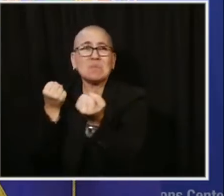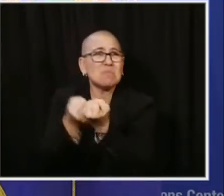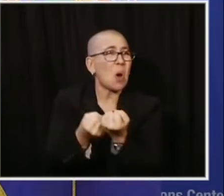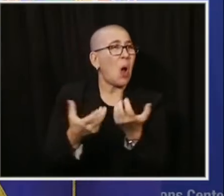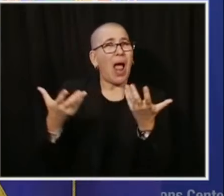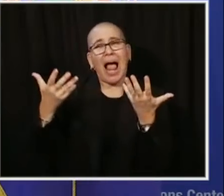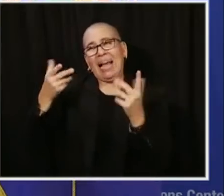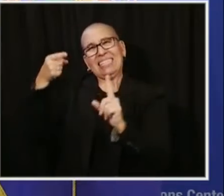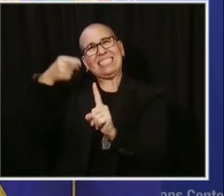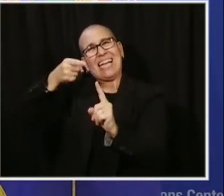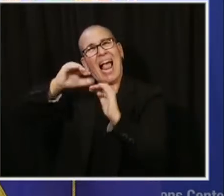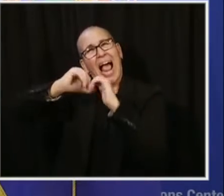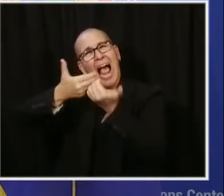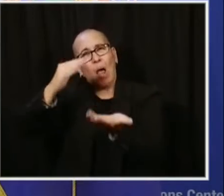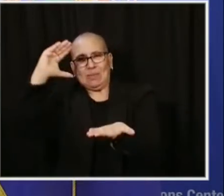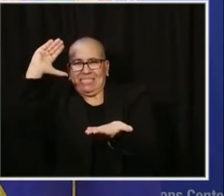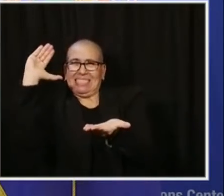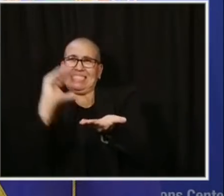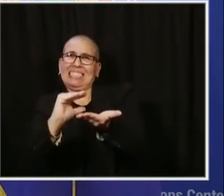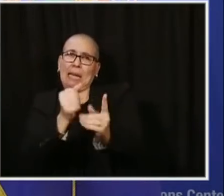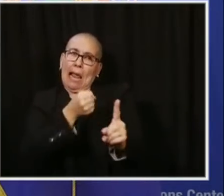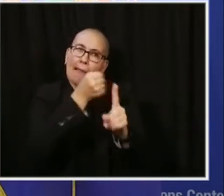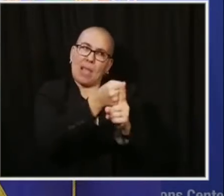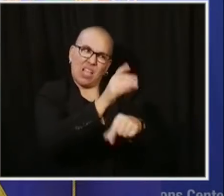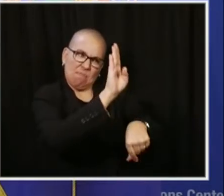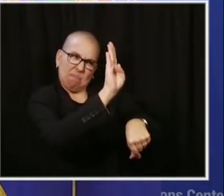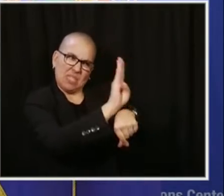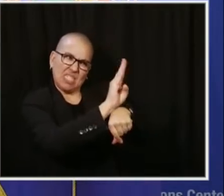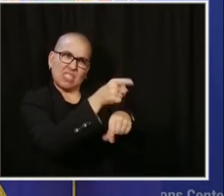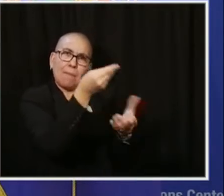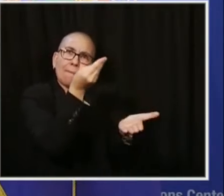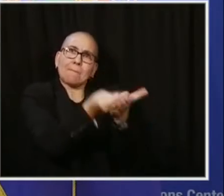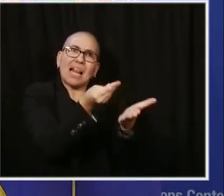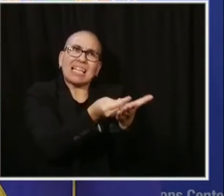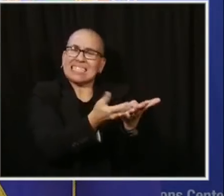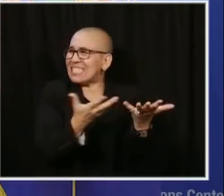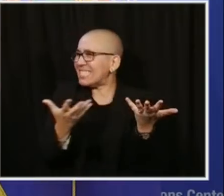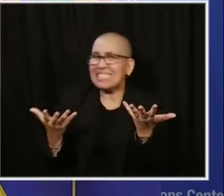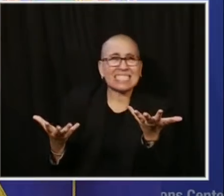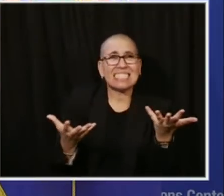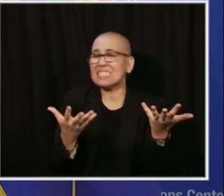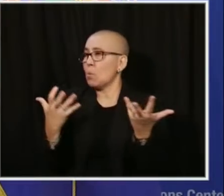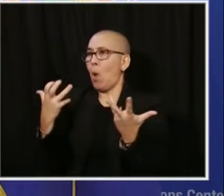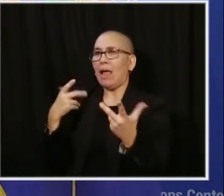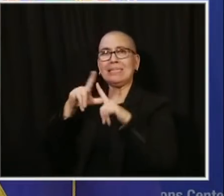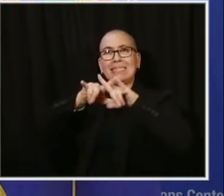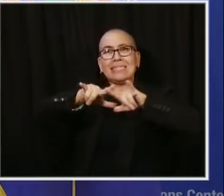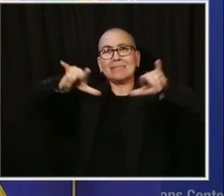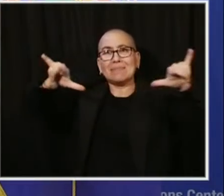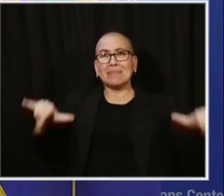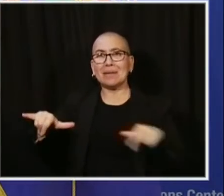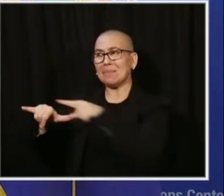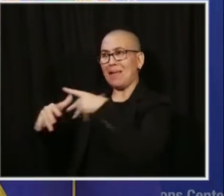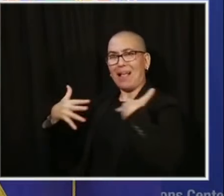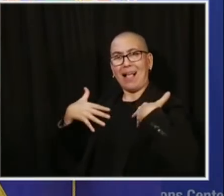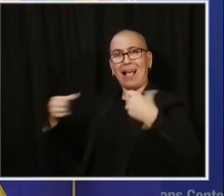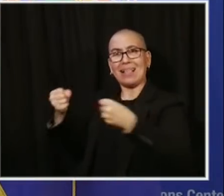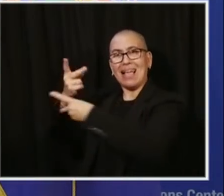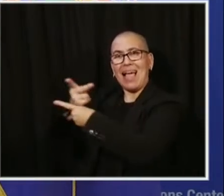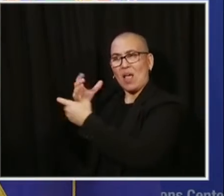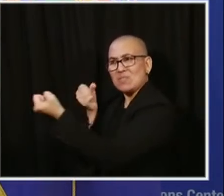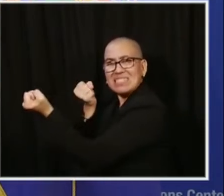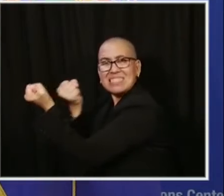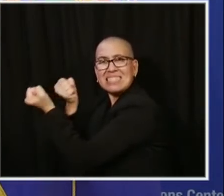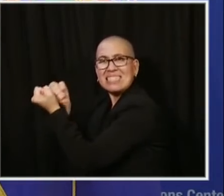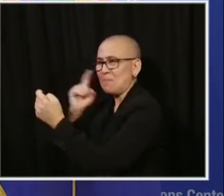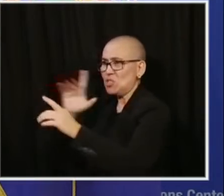harm while maximizing public health gain. And so really this is about working together to keep that economy moving and thriving. As